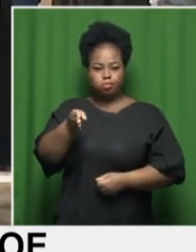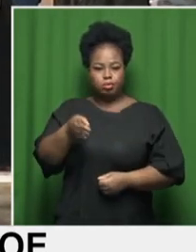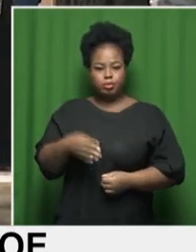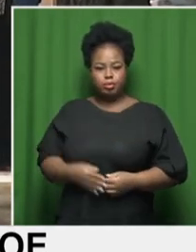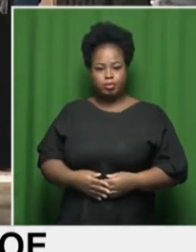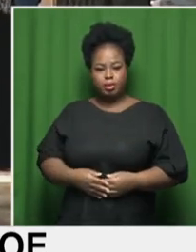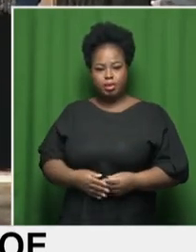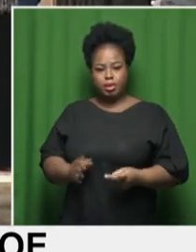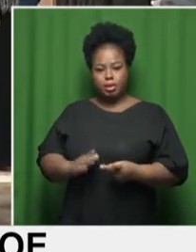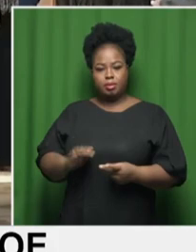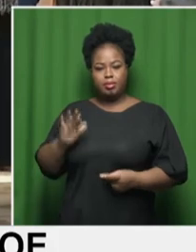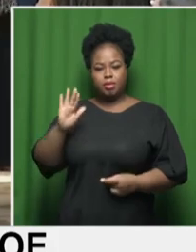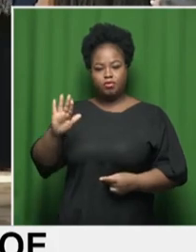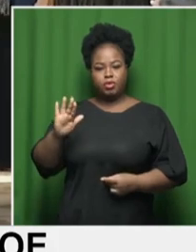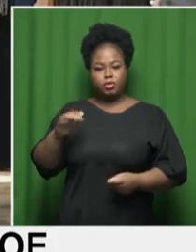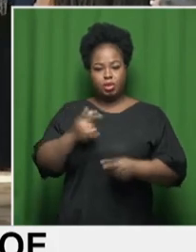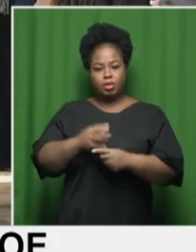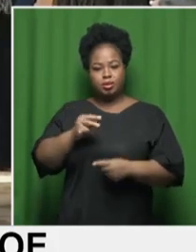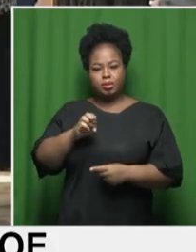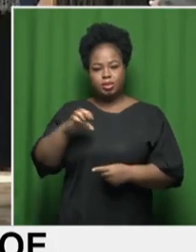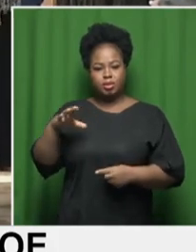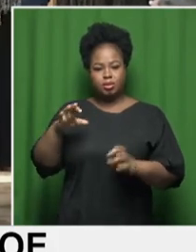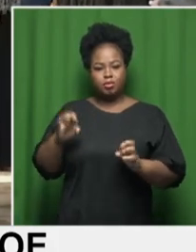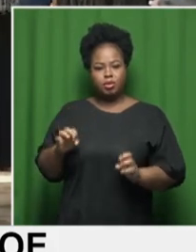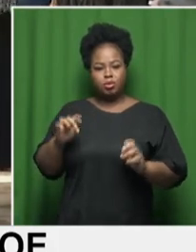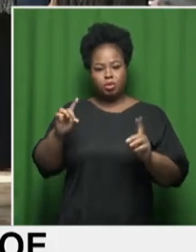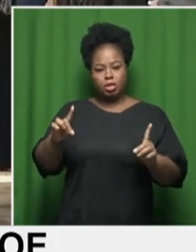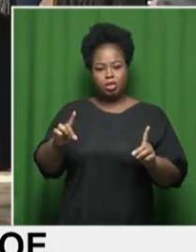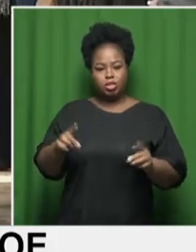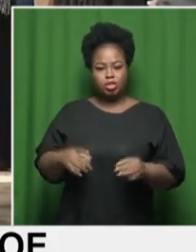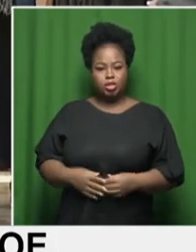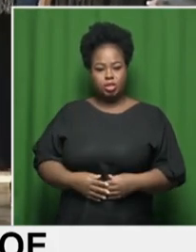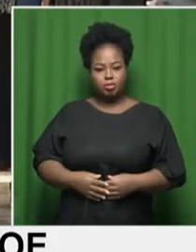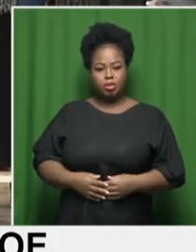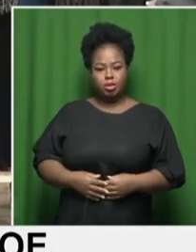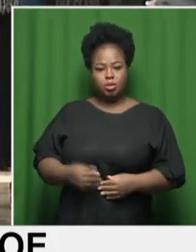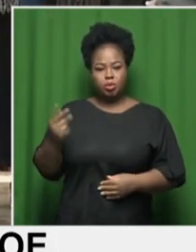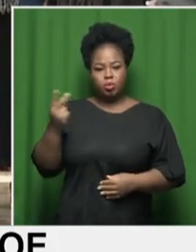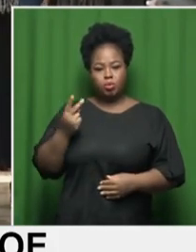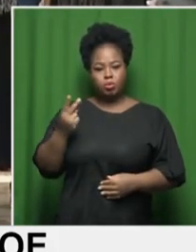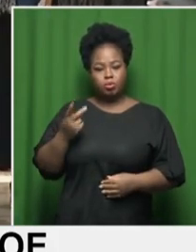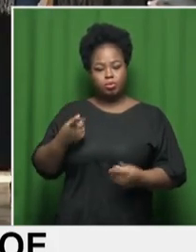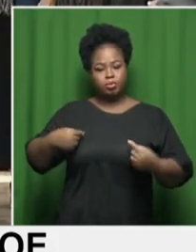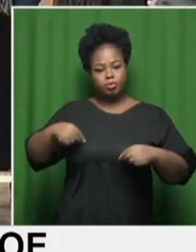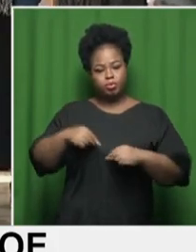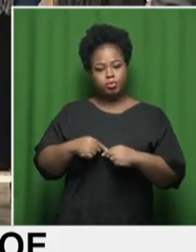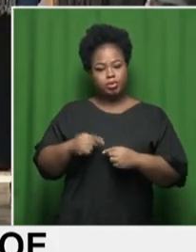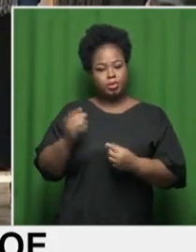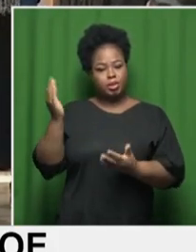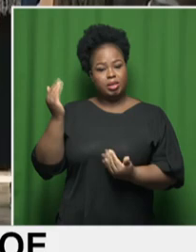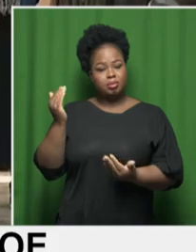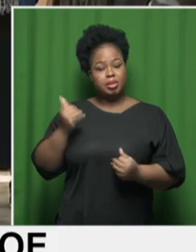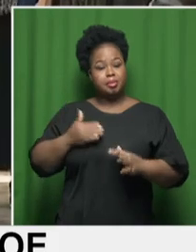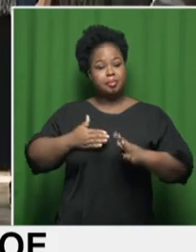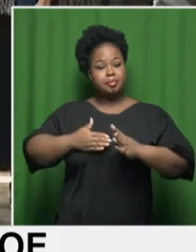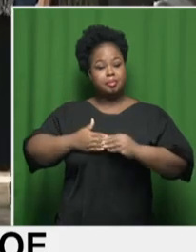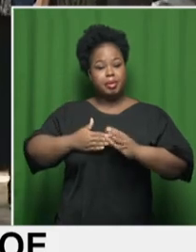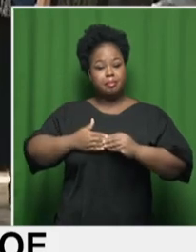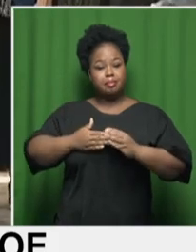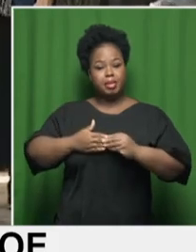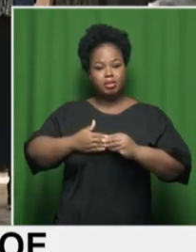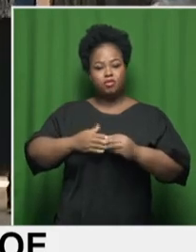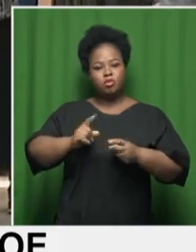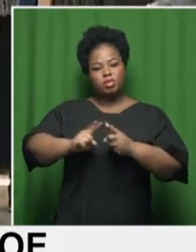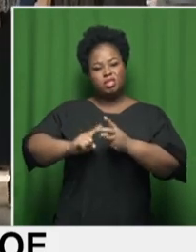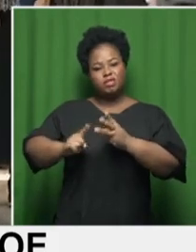off of MEC of Education, but also expecting especially members coming from across the